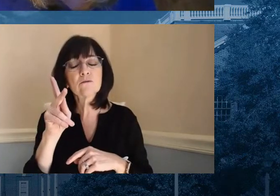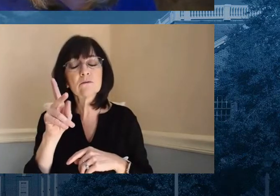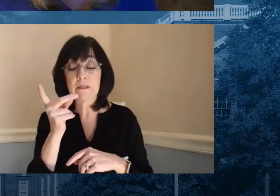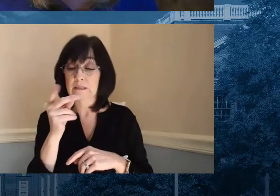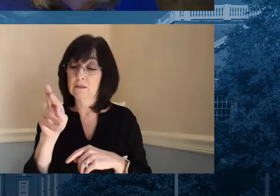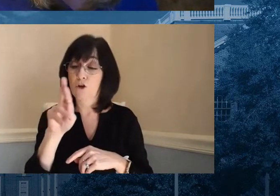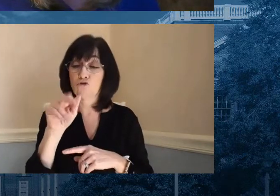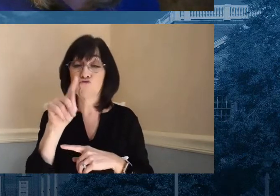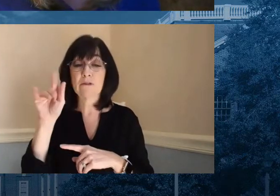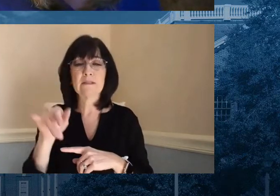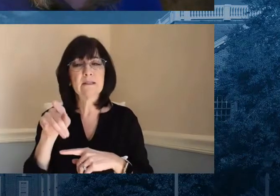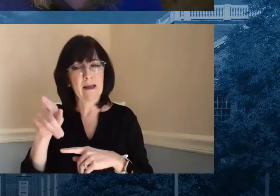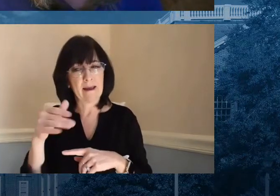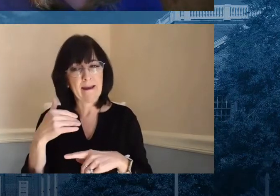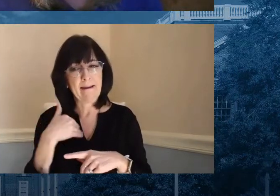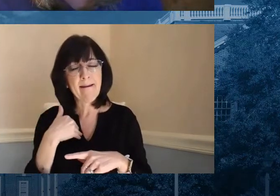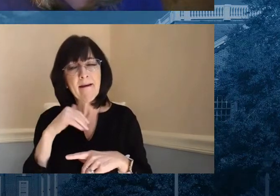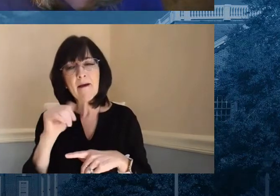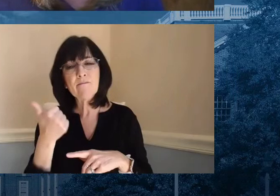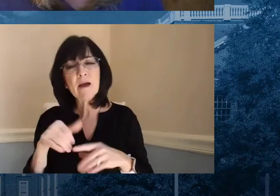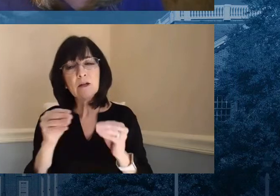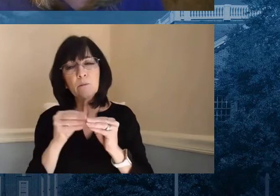cases.